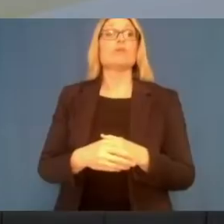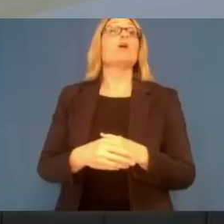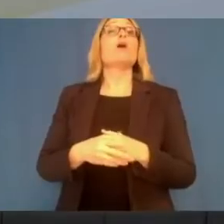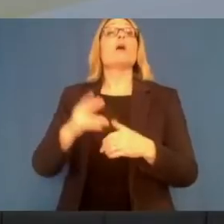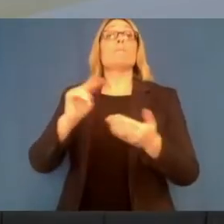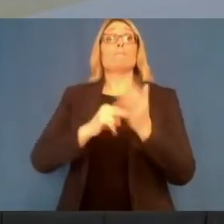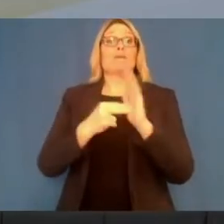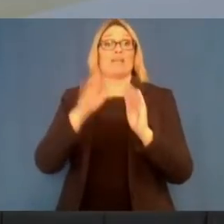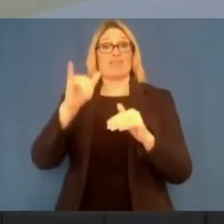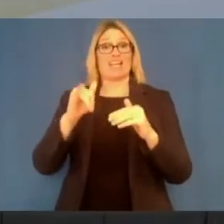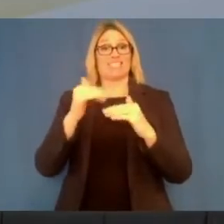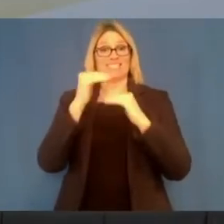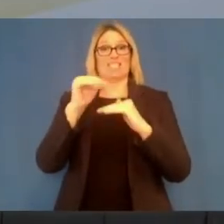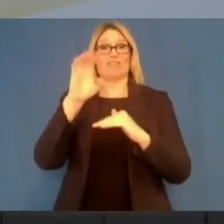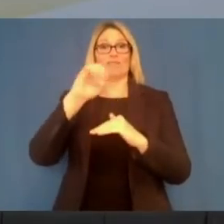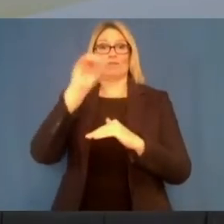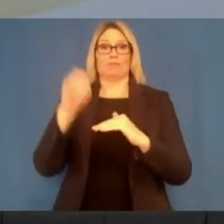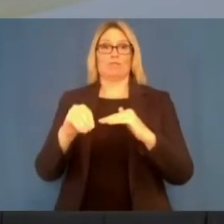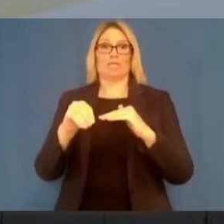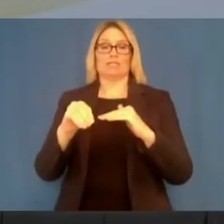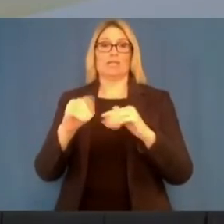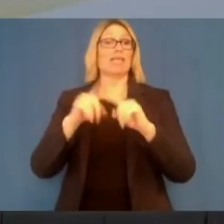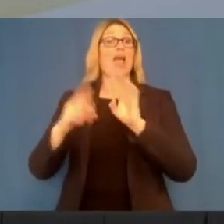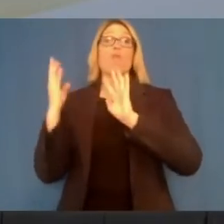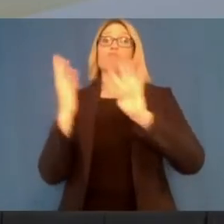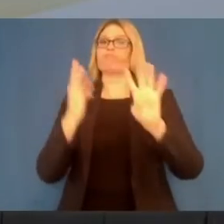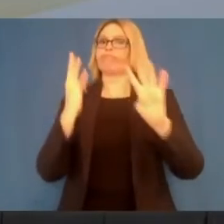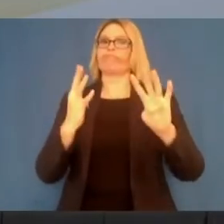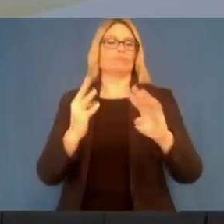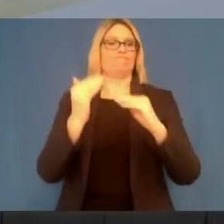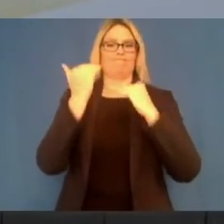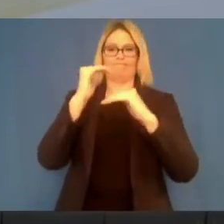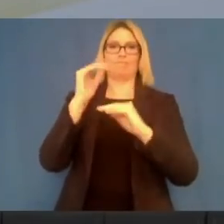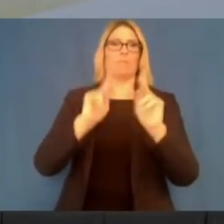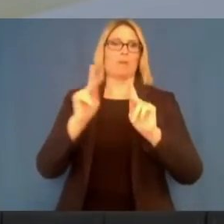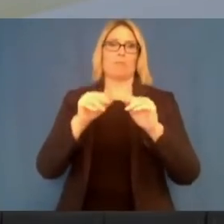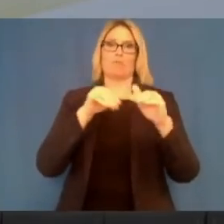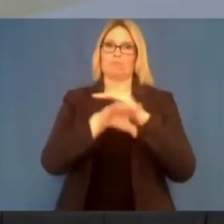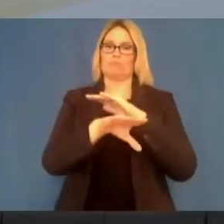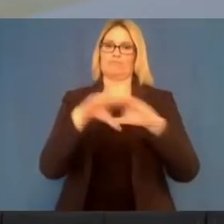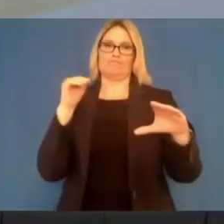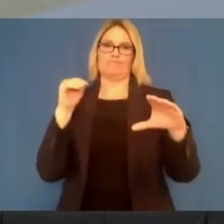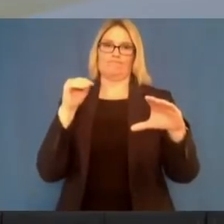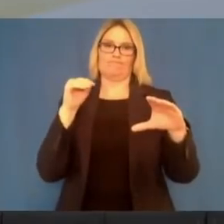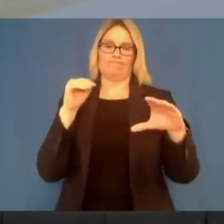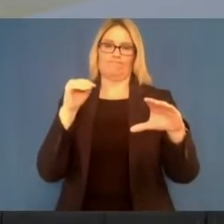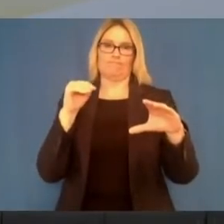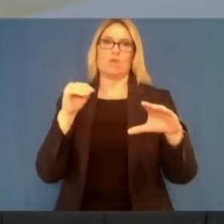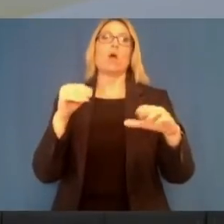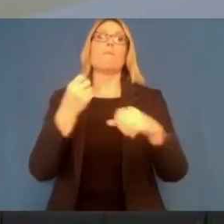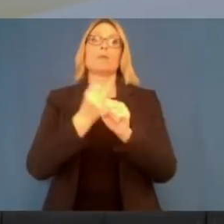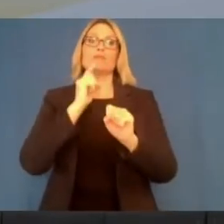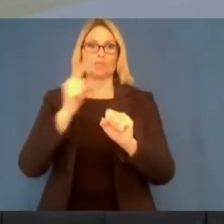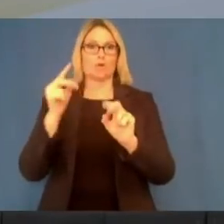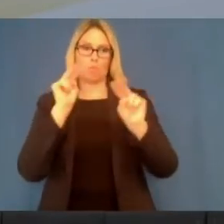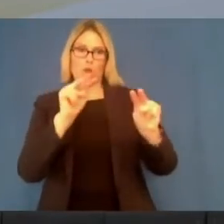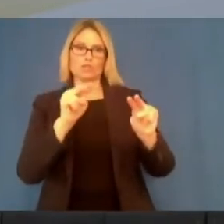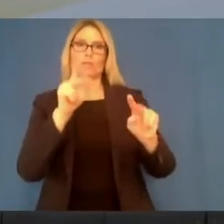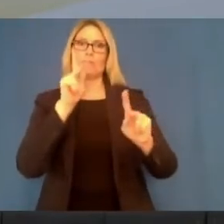of standard operating capacity is permitted, with monitoring of entrances and exits to ensure capacity is not